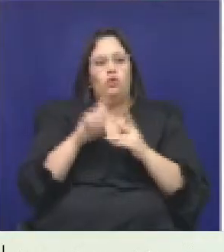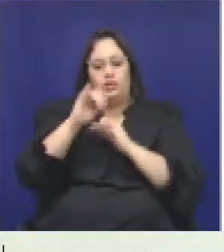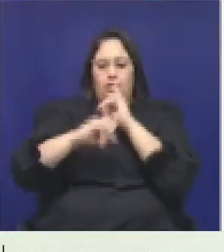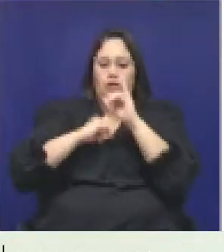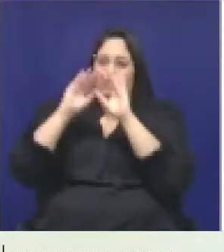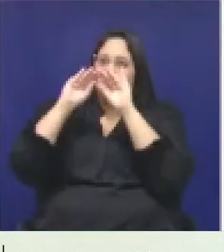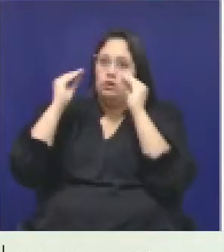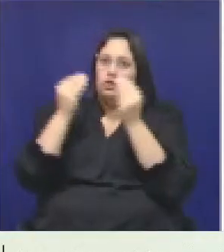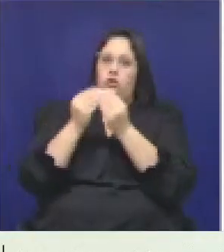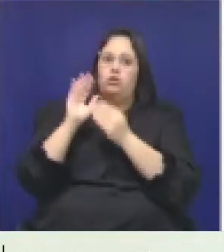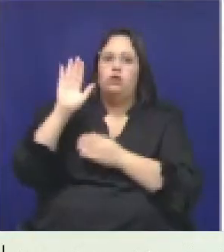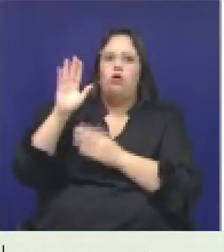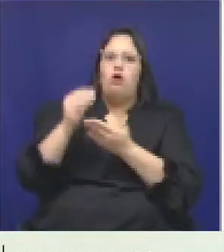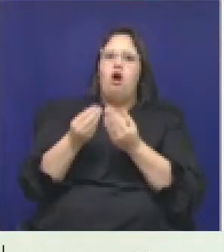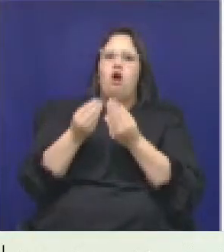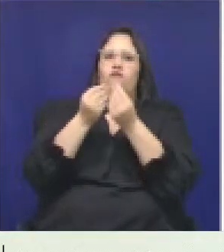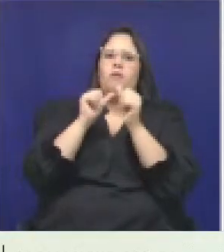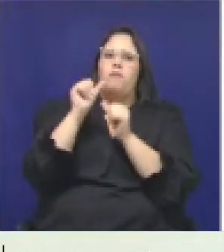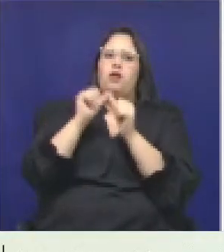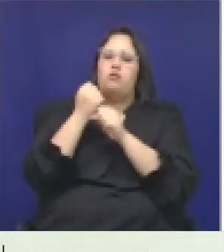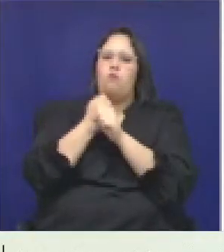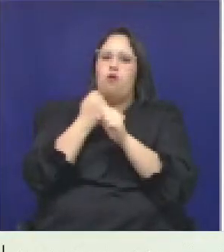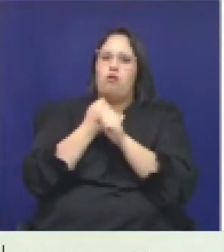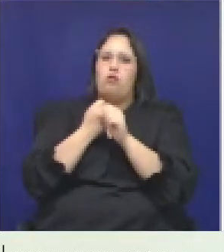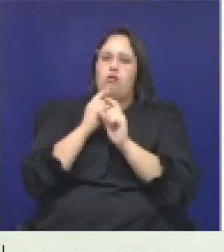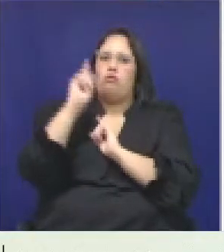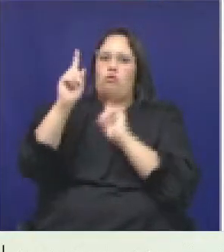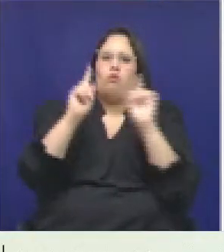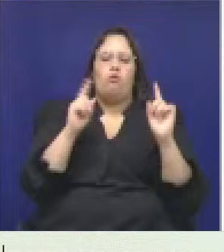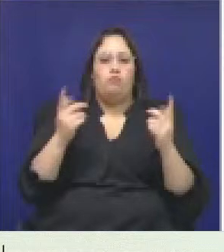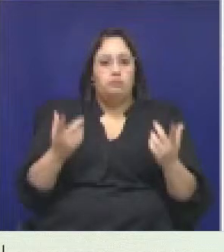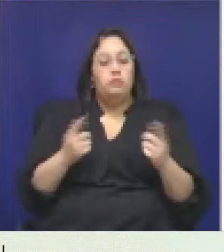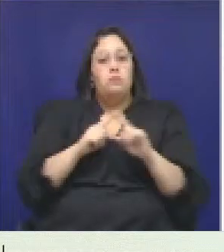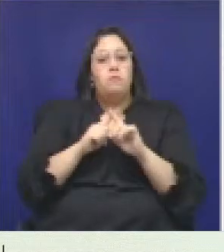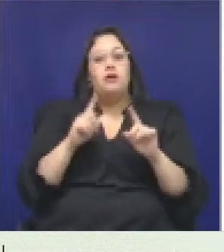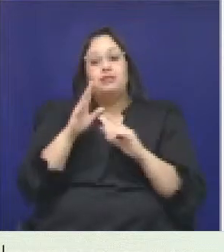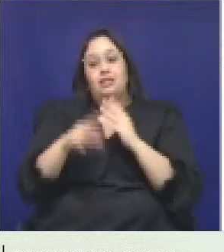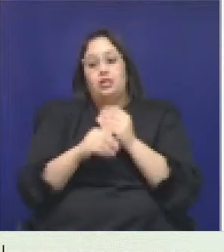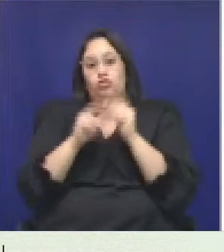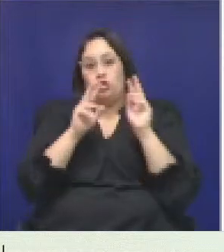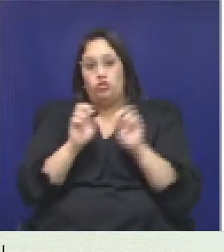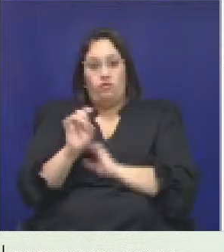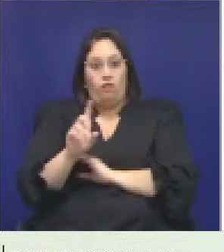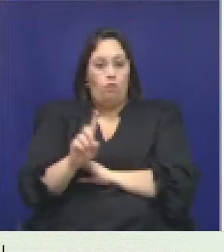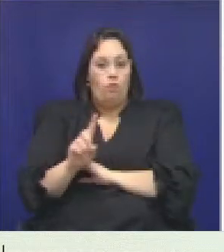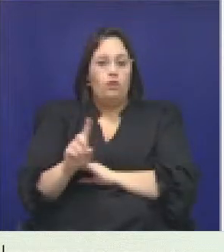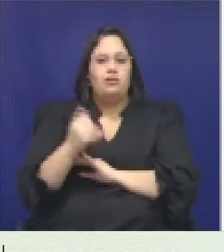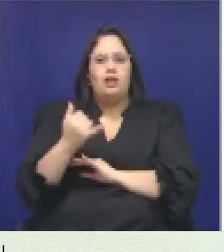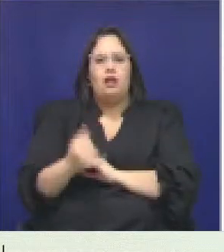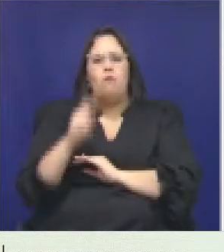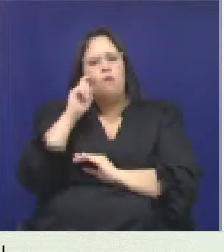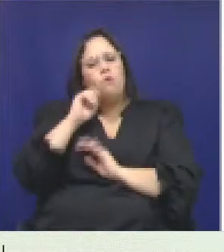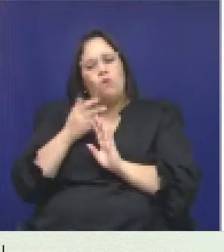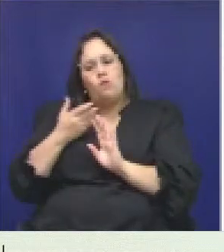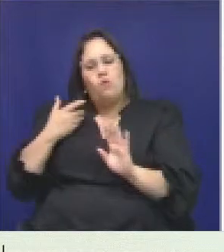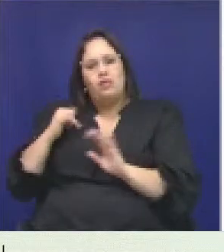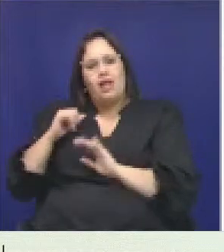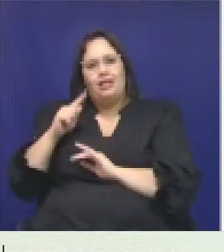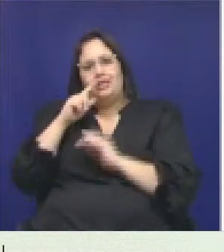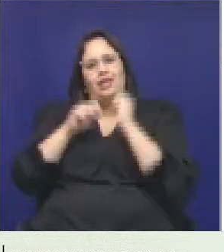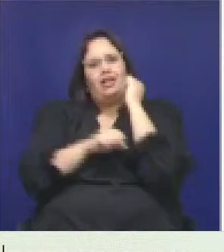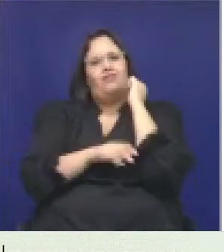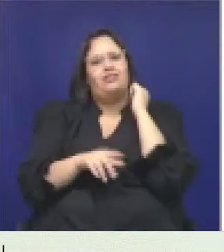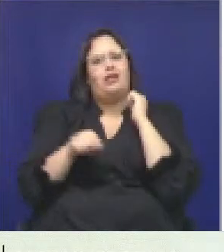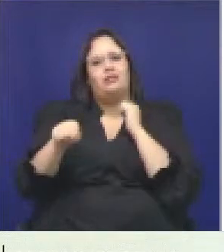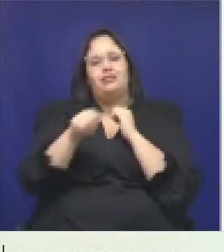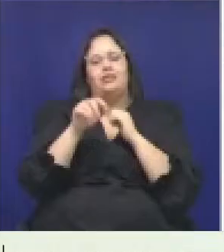international organizations offering better working conditions. An additional issue is the outdated ICT infrastructure that